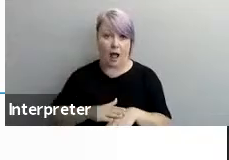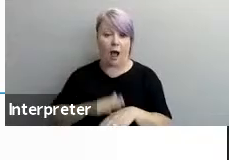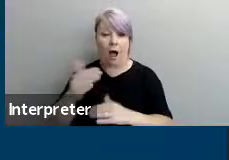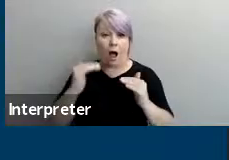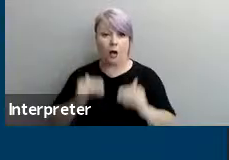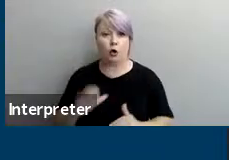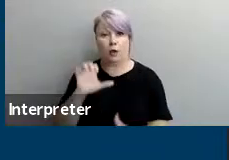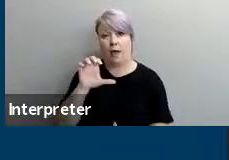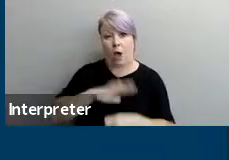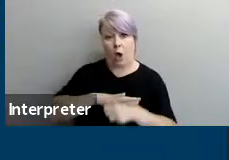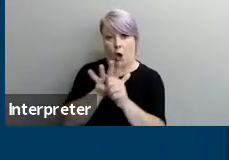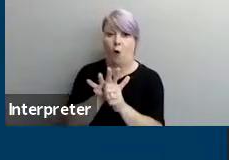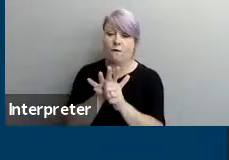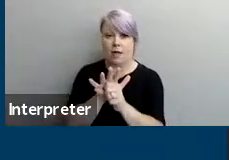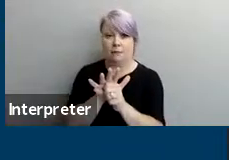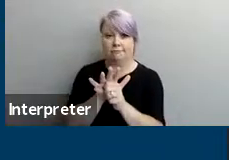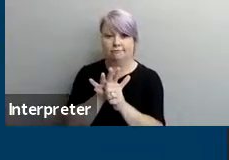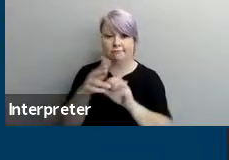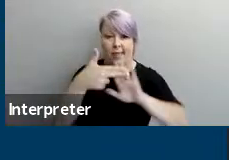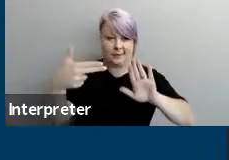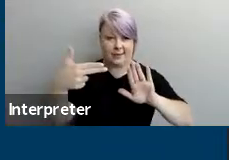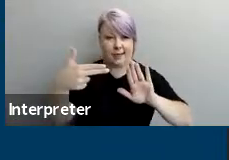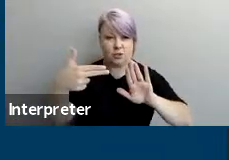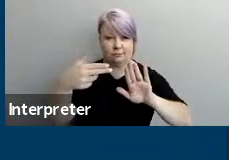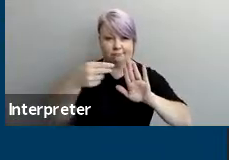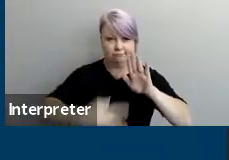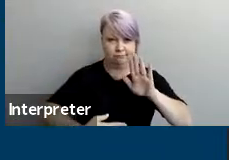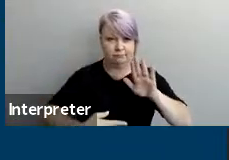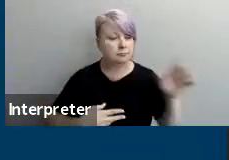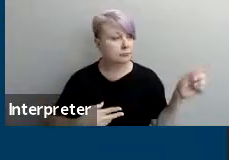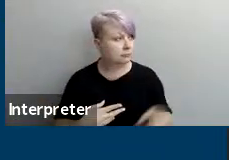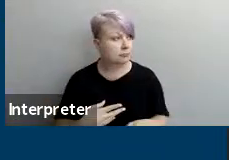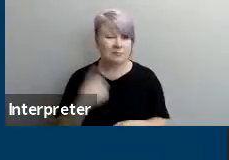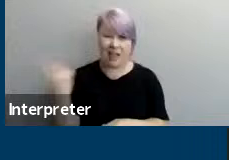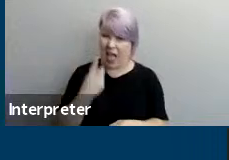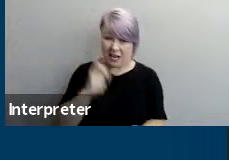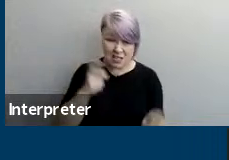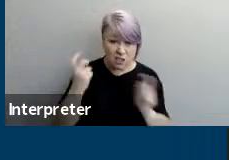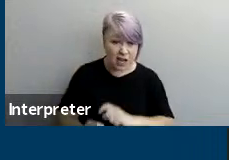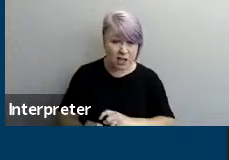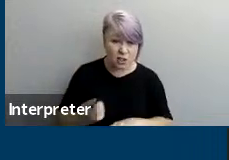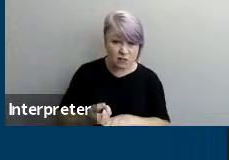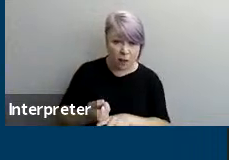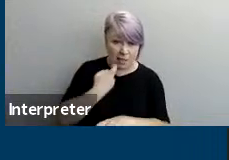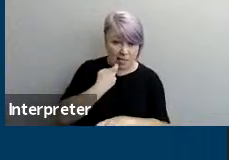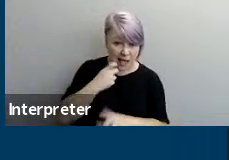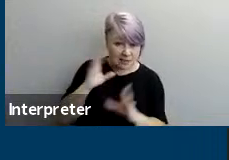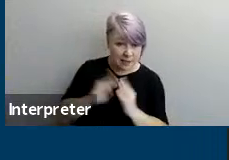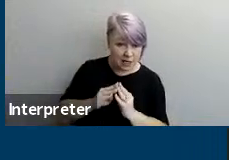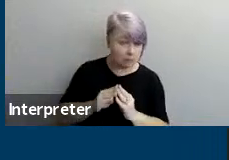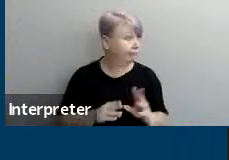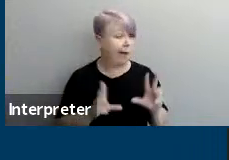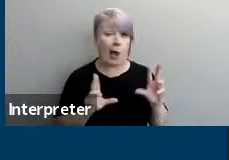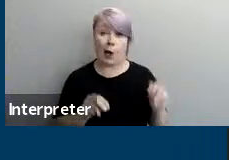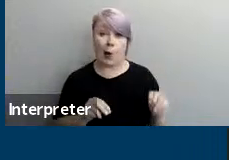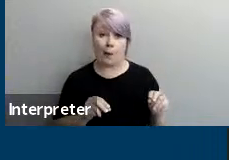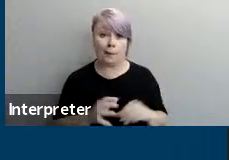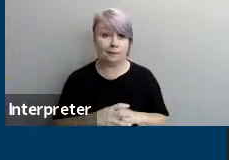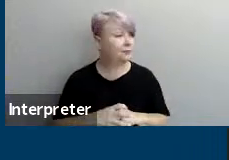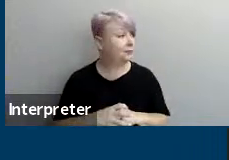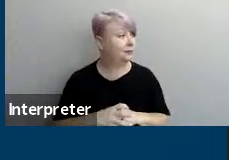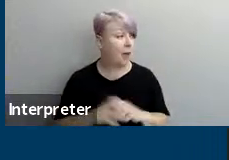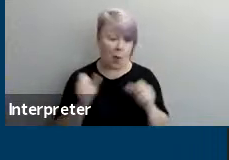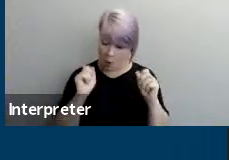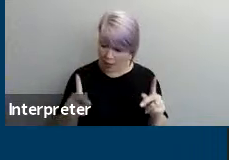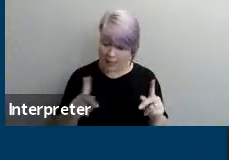Next slide. Questions? Anything changed from last time? Not a thing. Thank you. Thank you. Continue